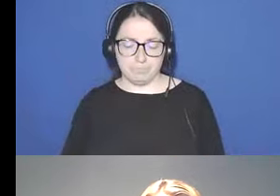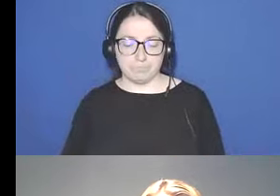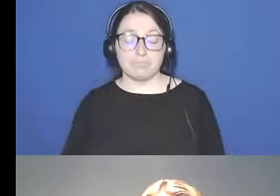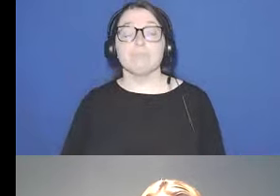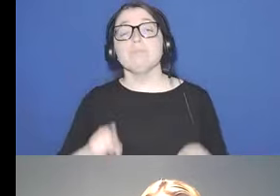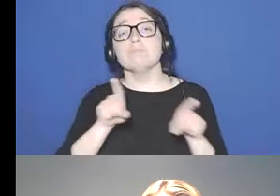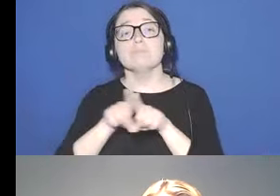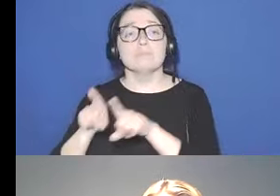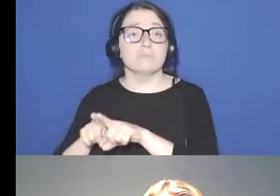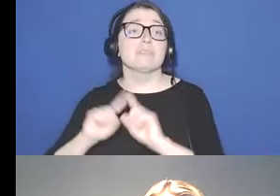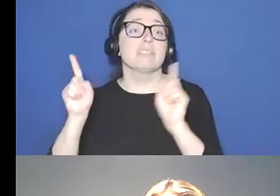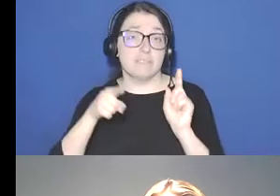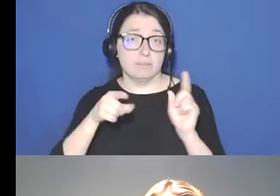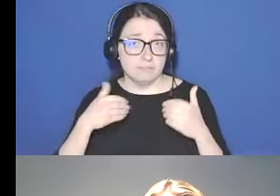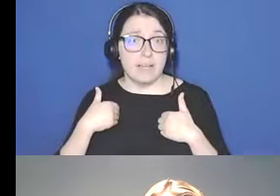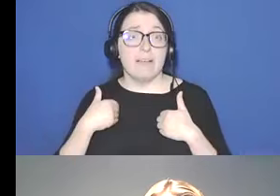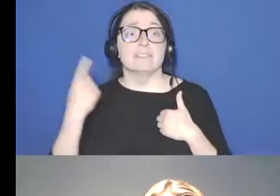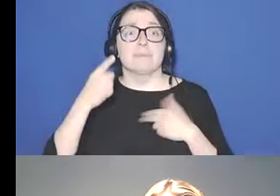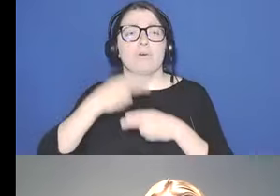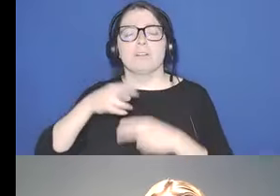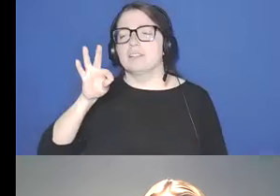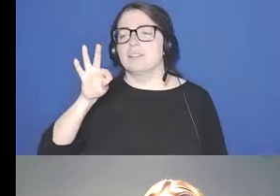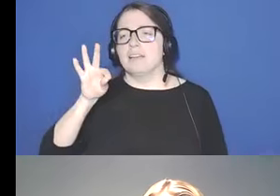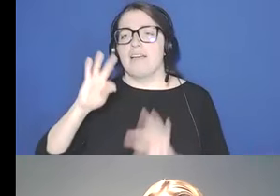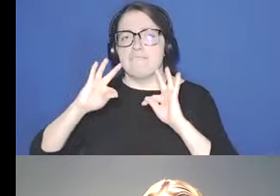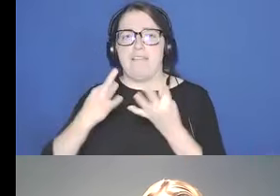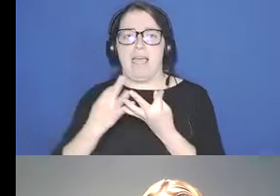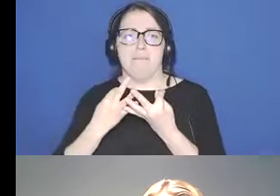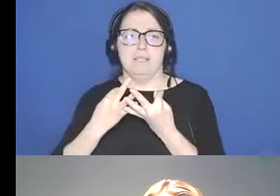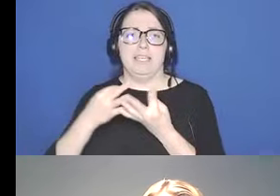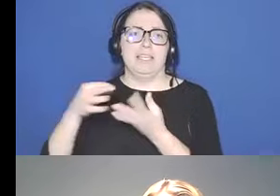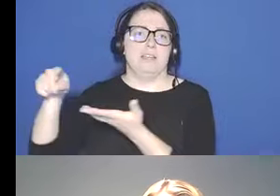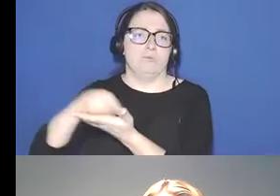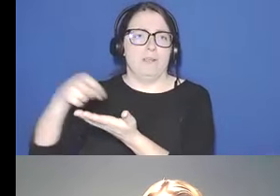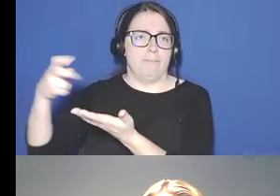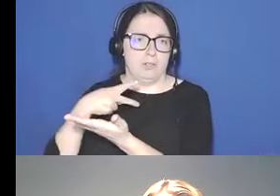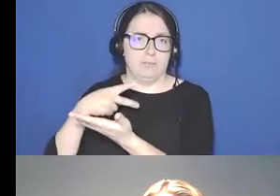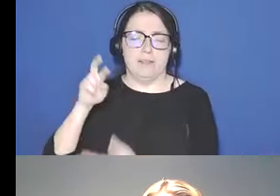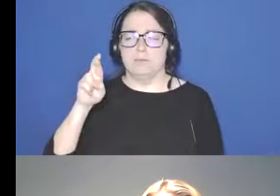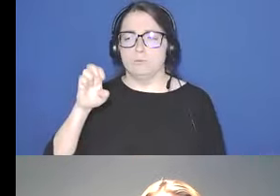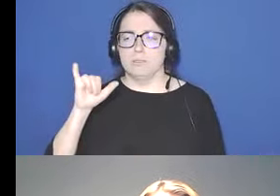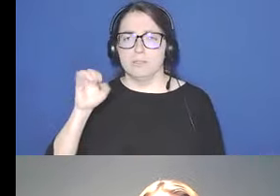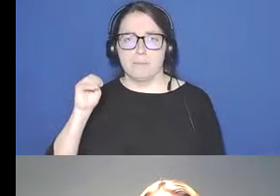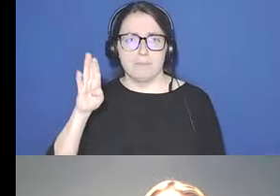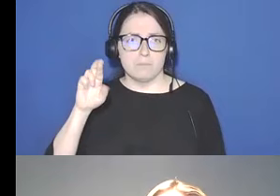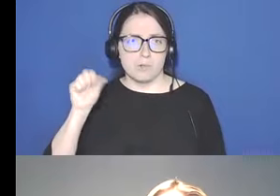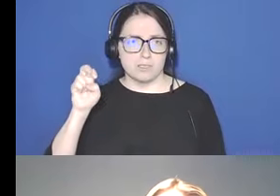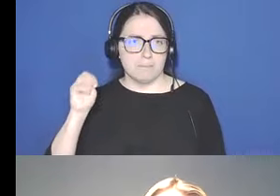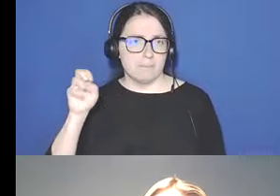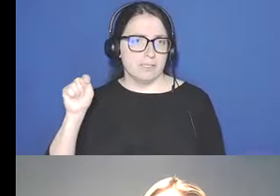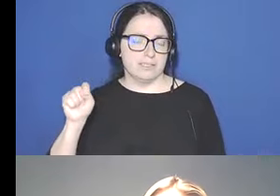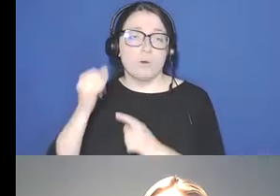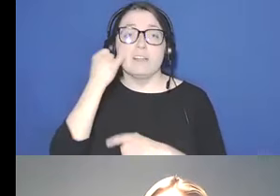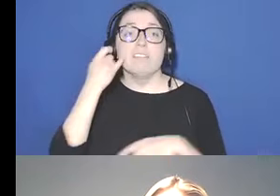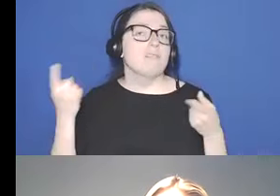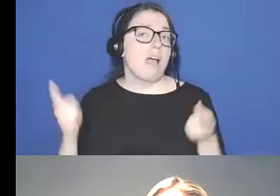reimbursement. If you need classes, equipment to support your child's disability, they may be